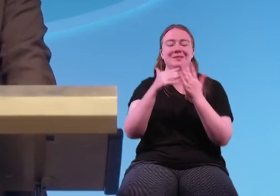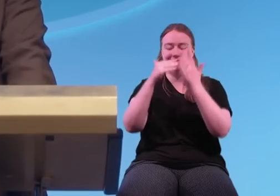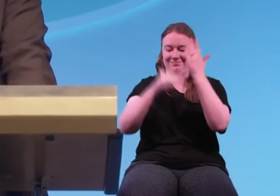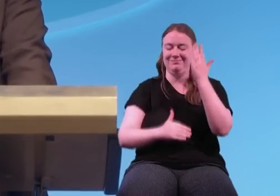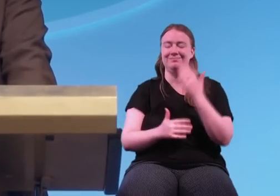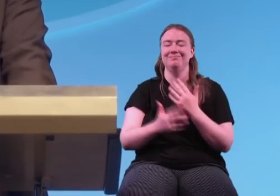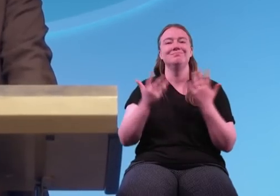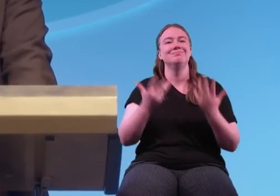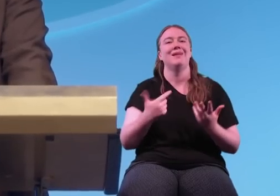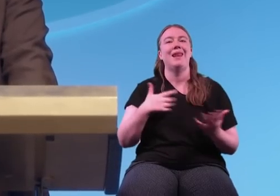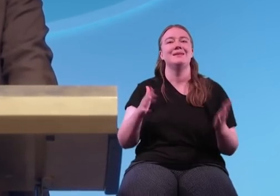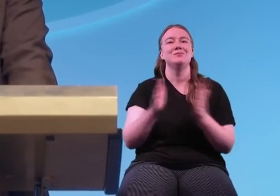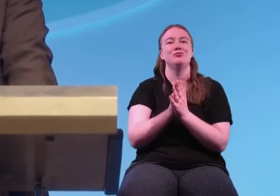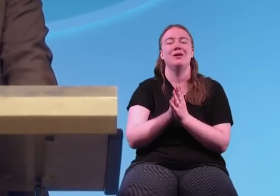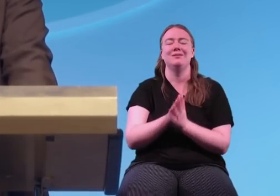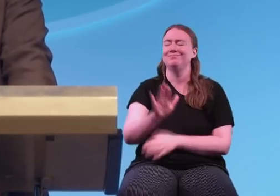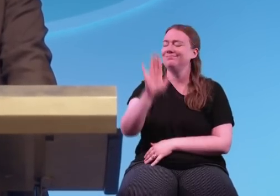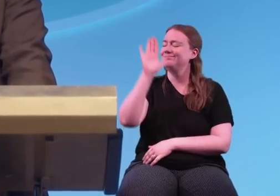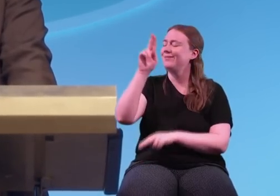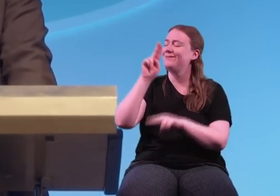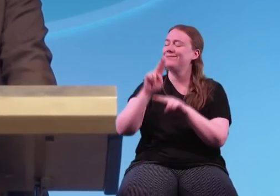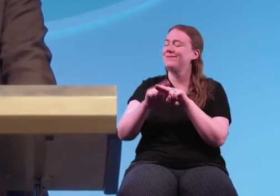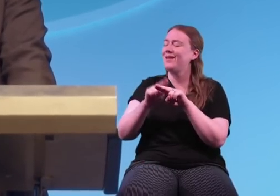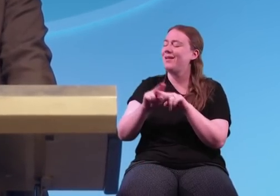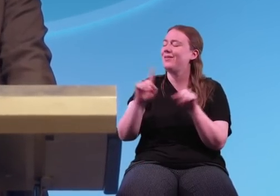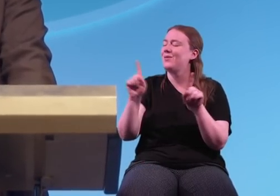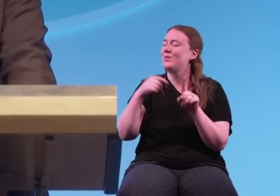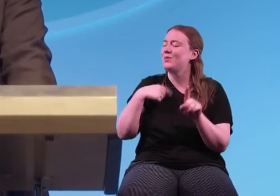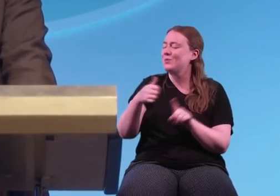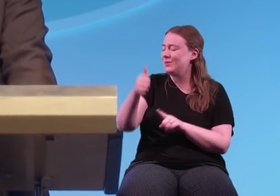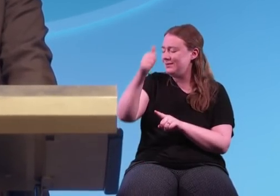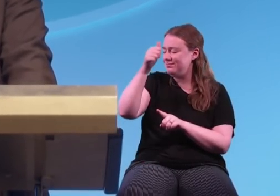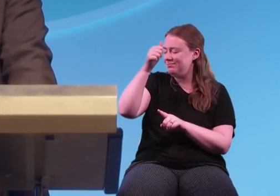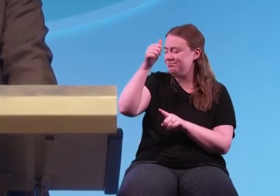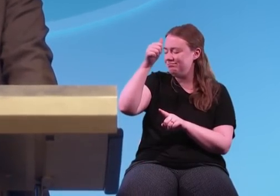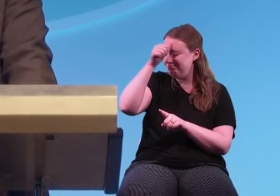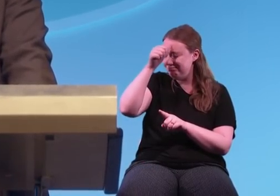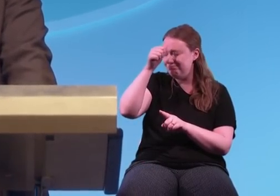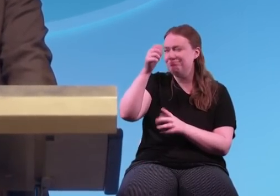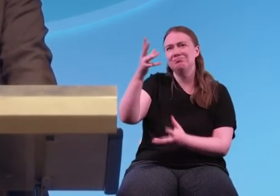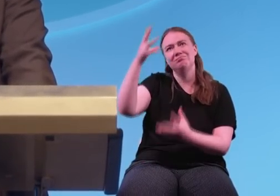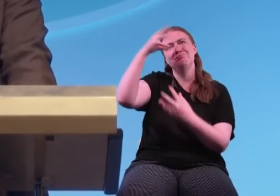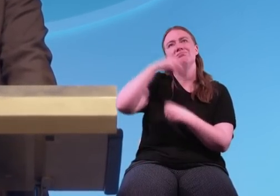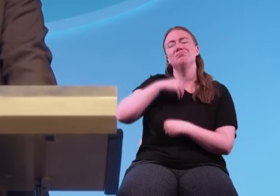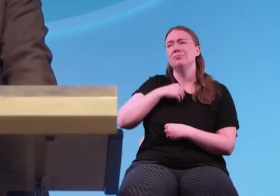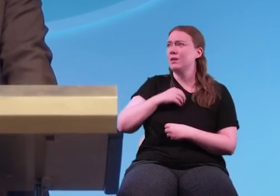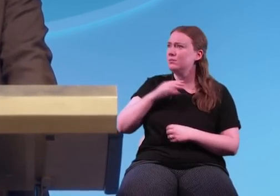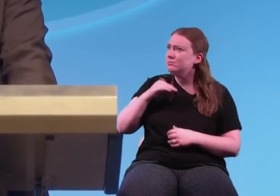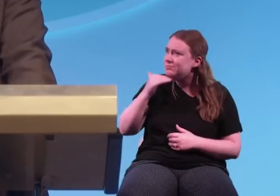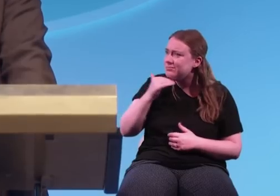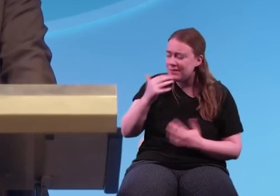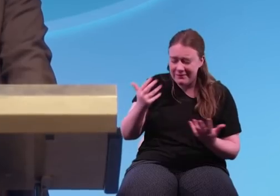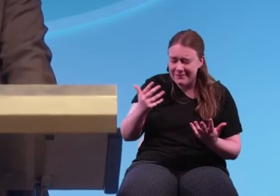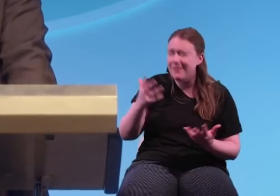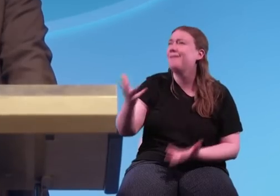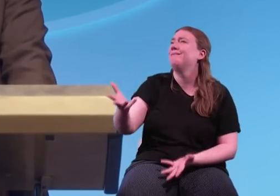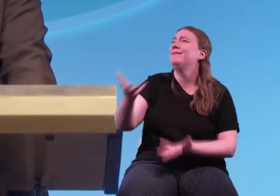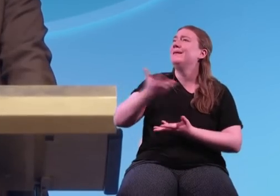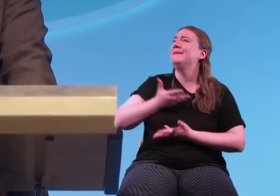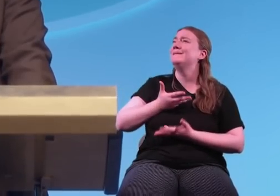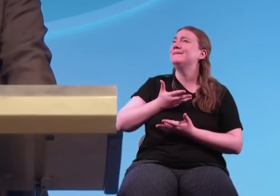So, Father, what we know not, teach us. What we have not, give us. What we are